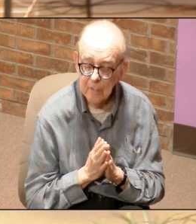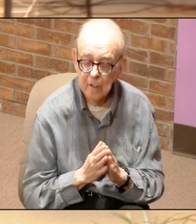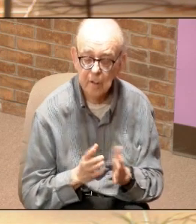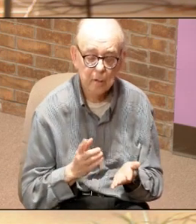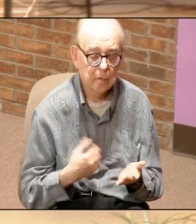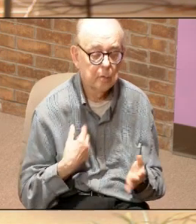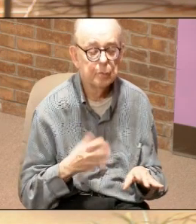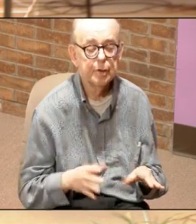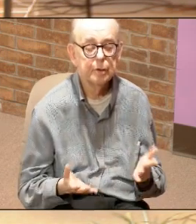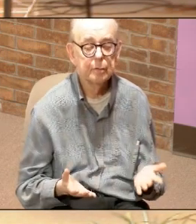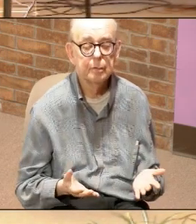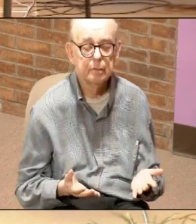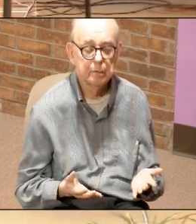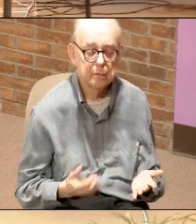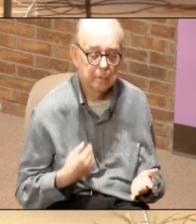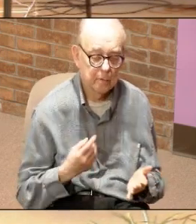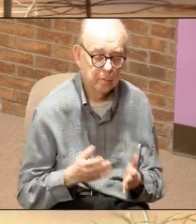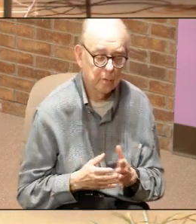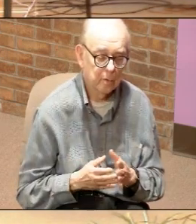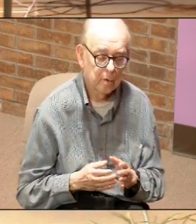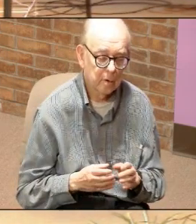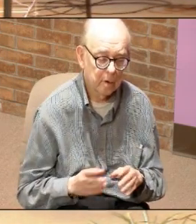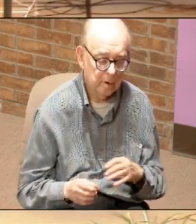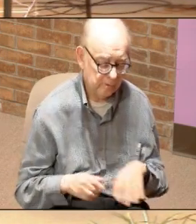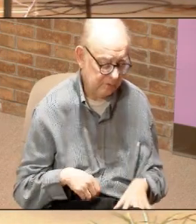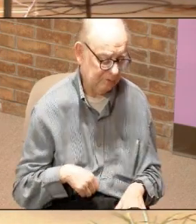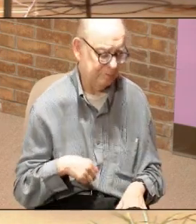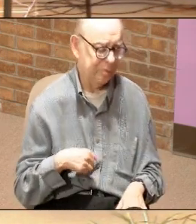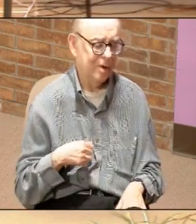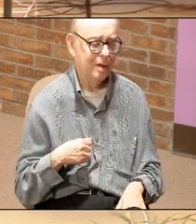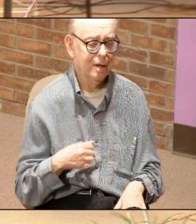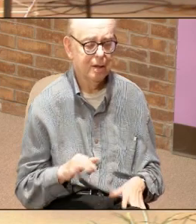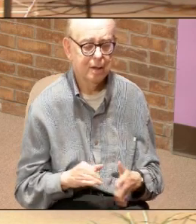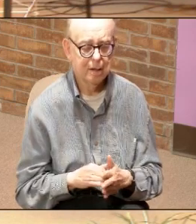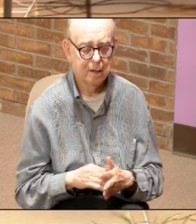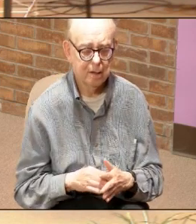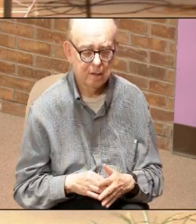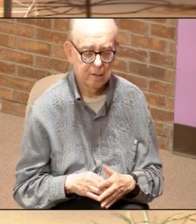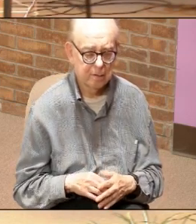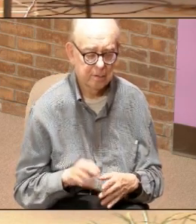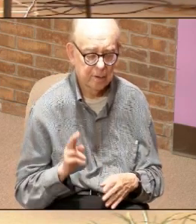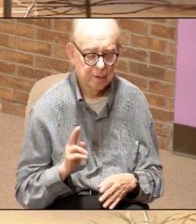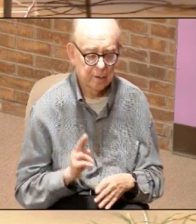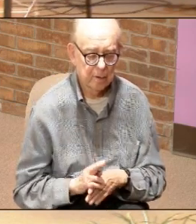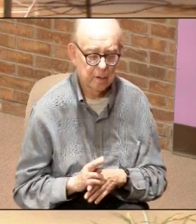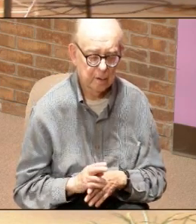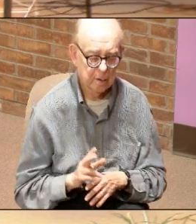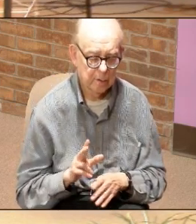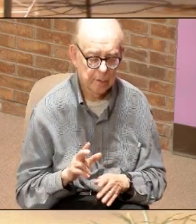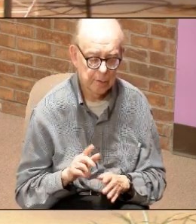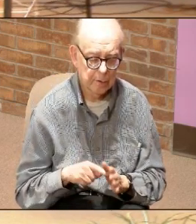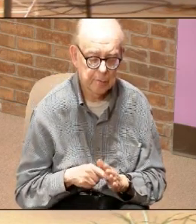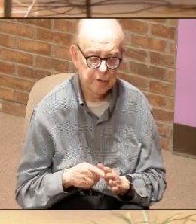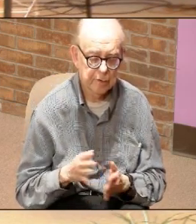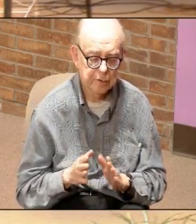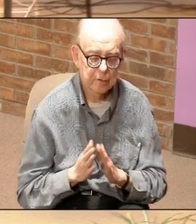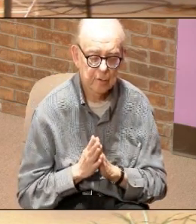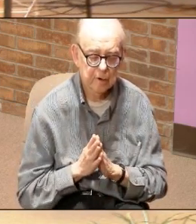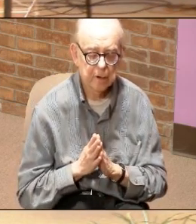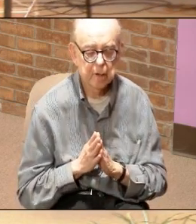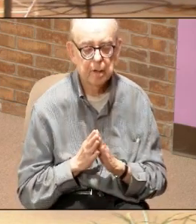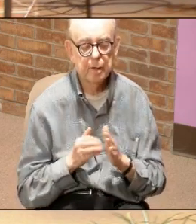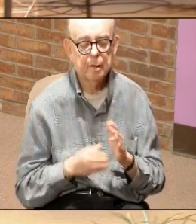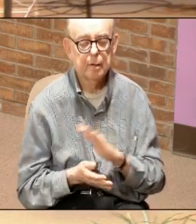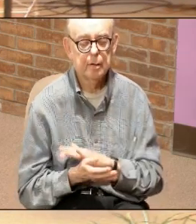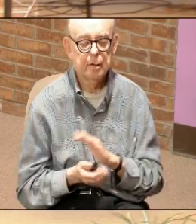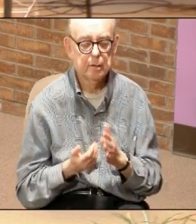So what do? We are so proud that we spend 30 minutes praying in the